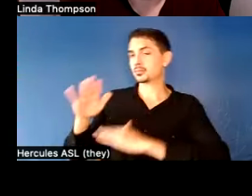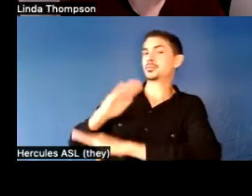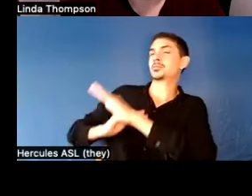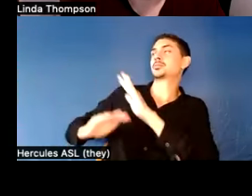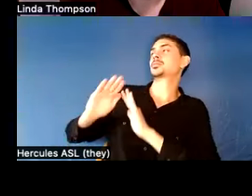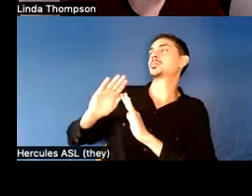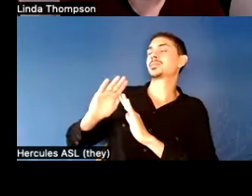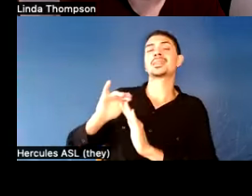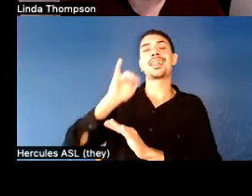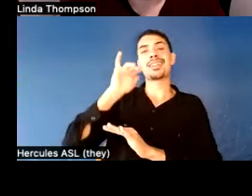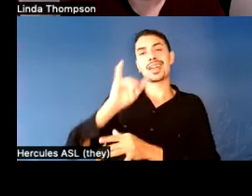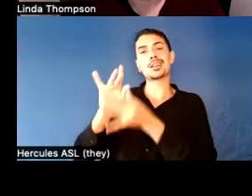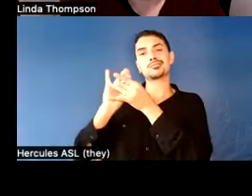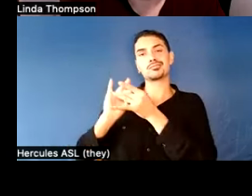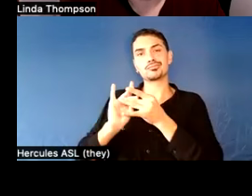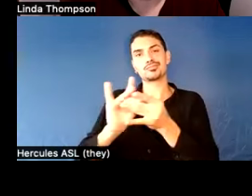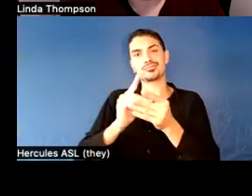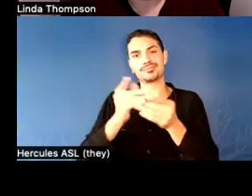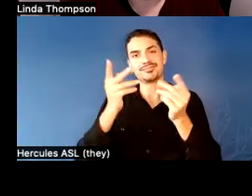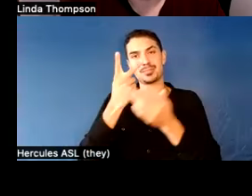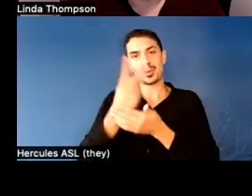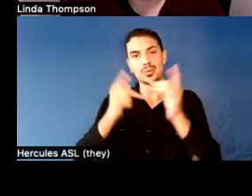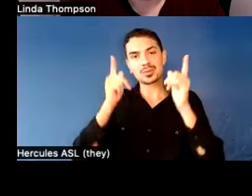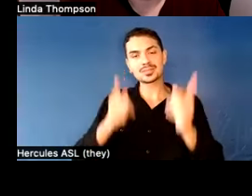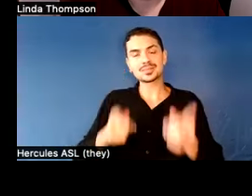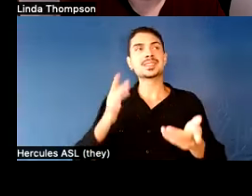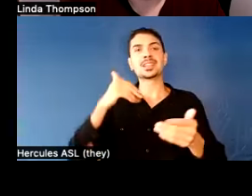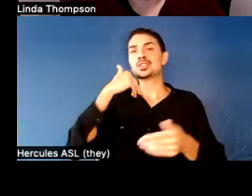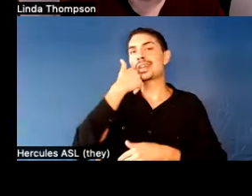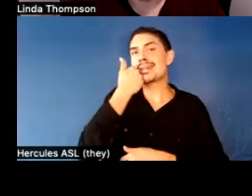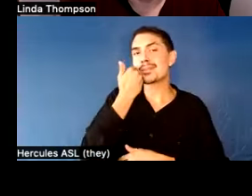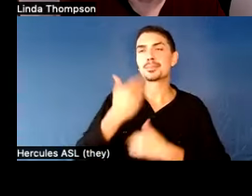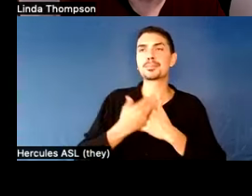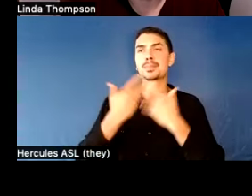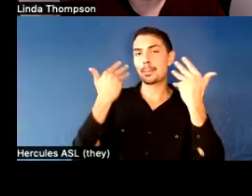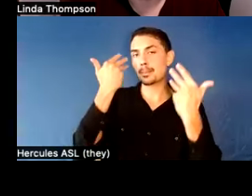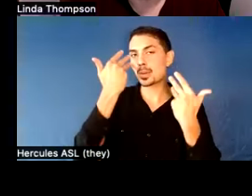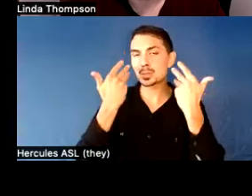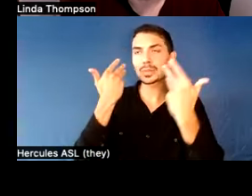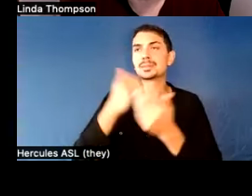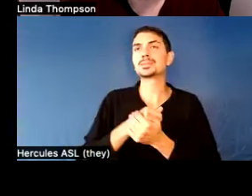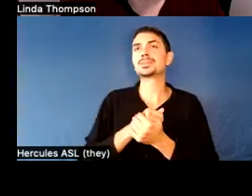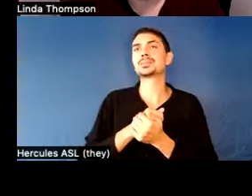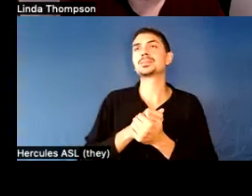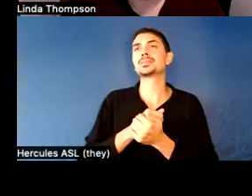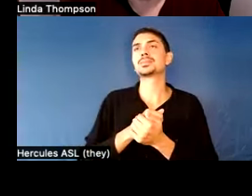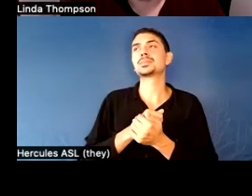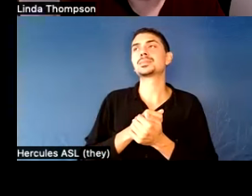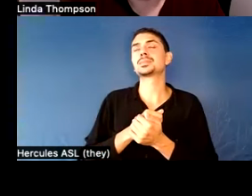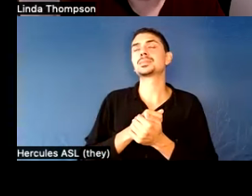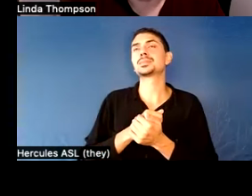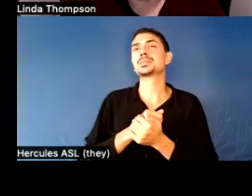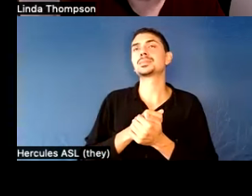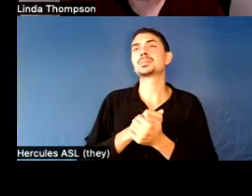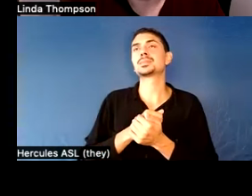we talked about, including shame and embarrassment, or maybe it is helping somebody to remember something that happened